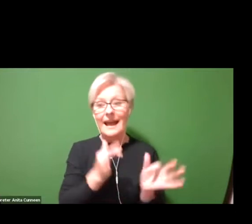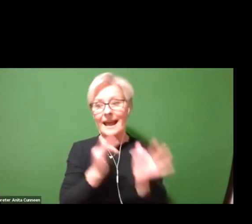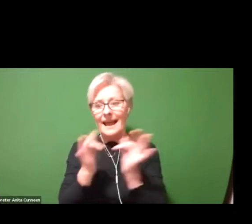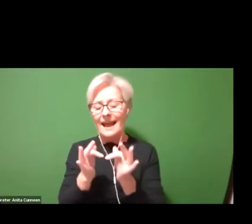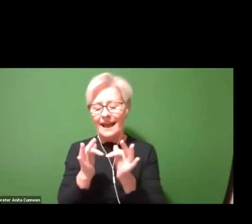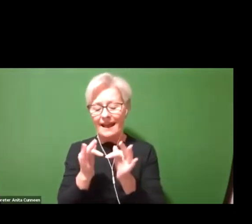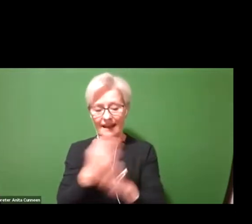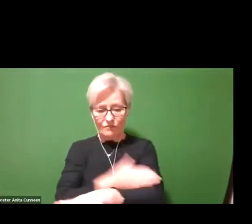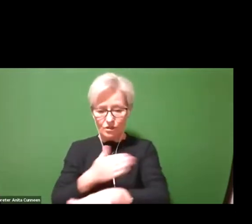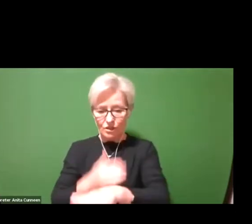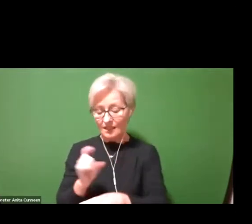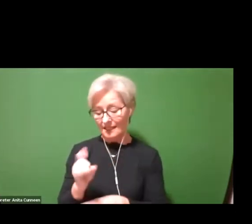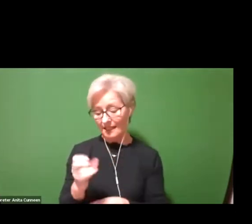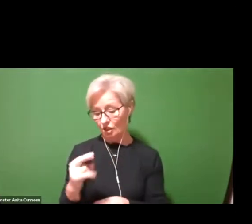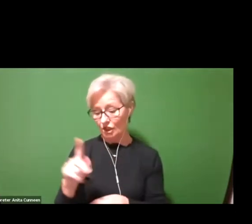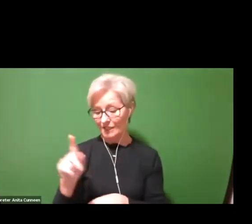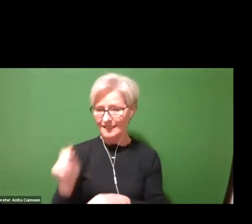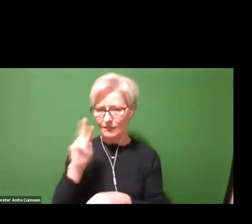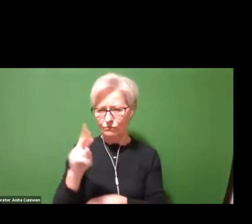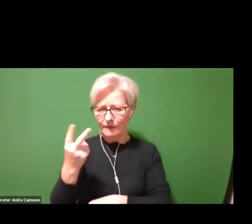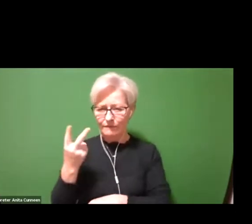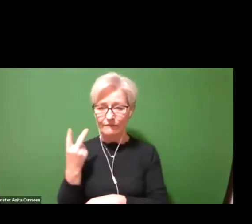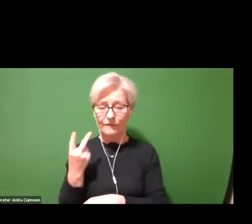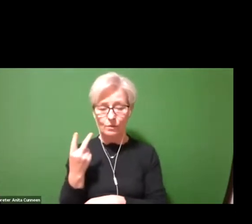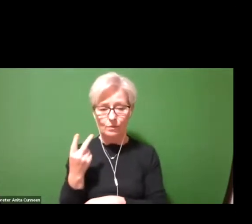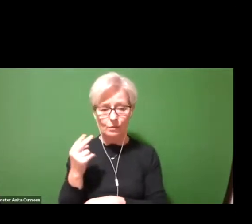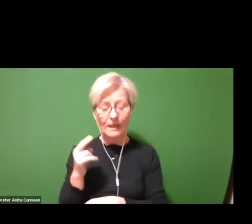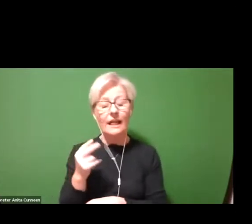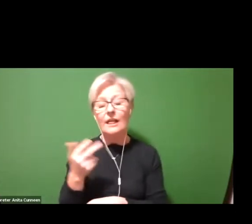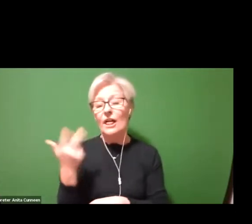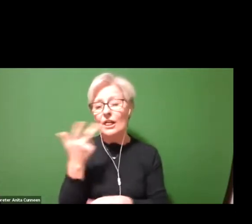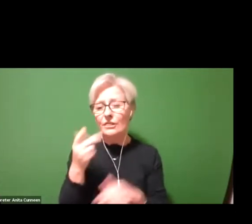at 3 months and then once a year. It